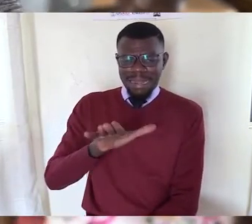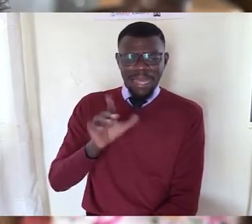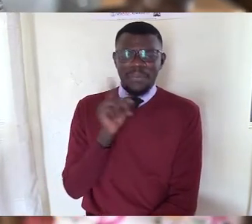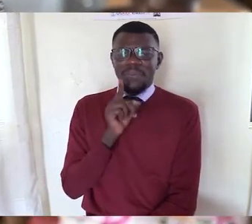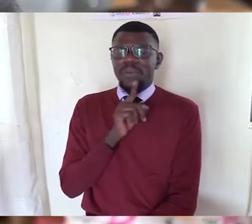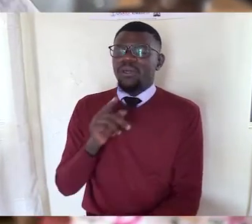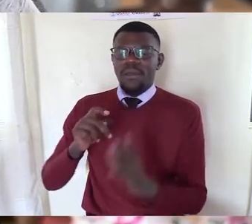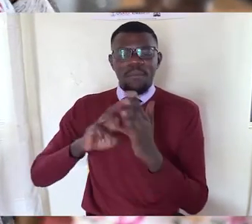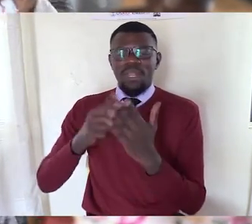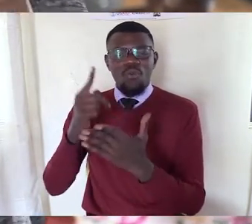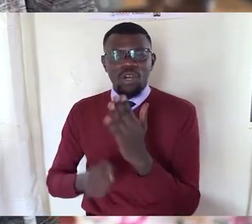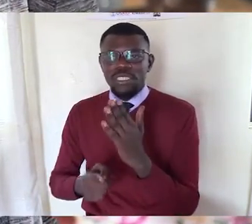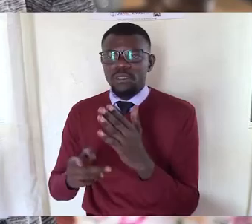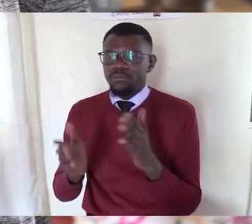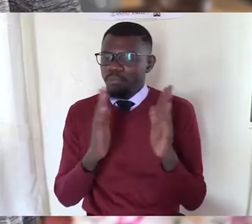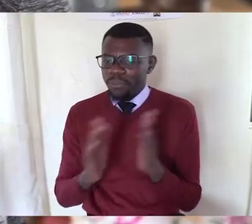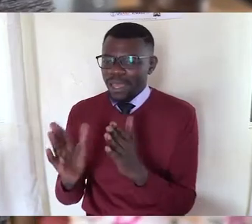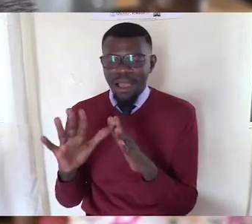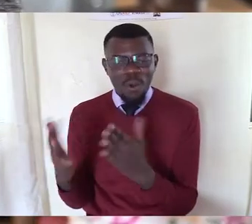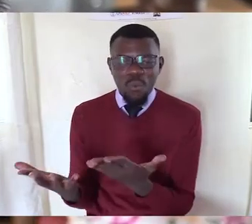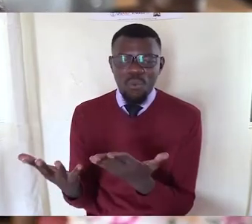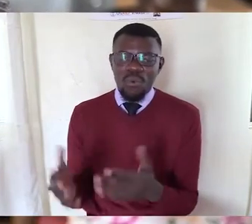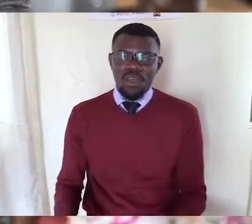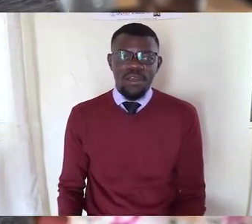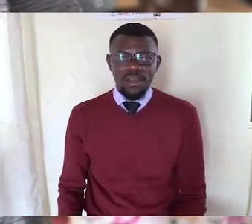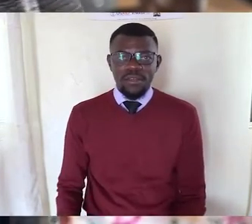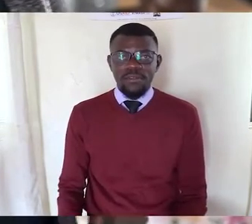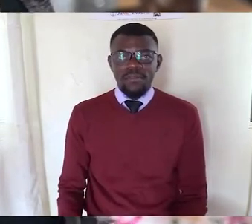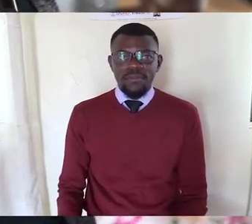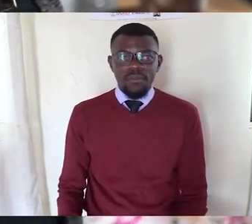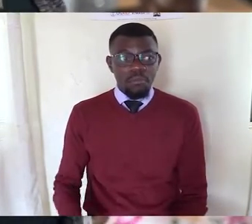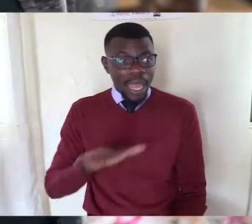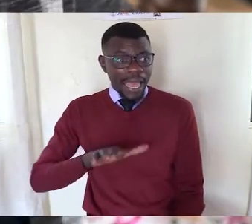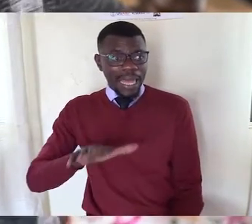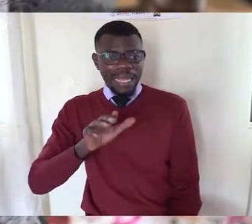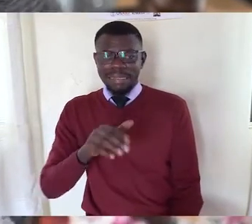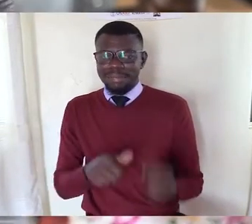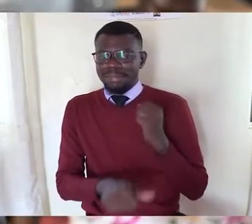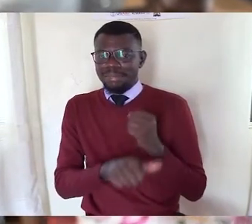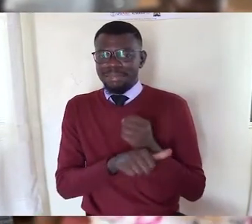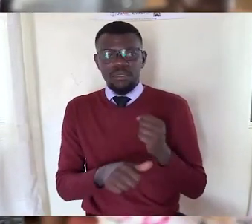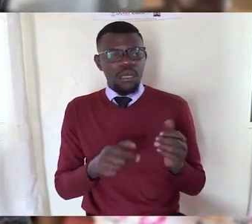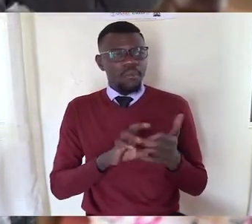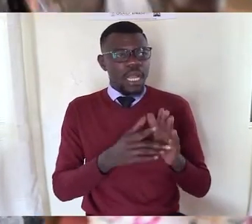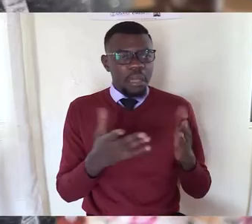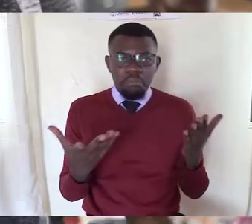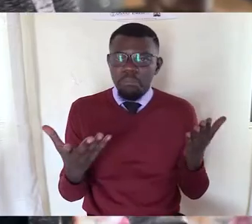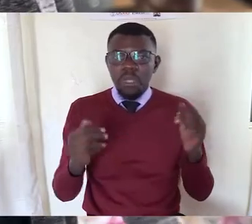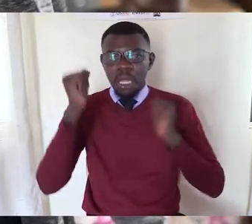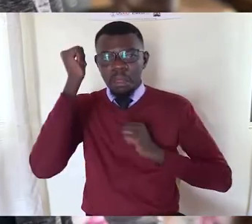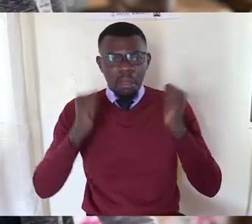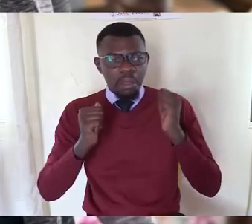does it mean in terms of preparation? It does not mean because it is a hotspot. We now send all our